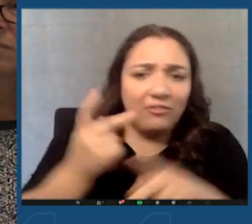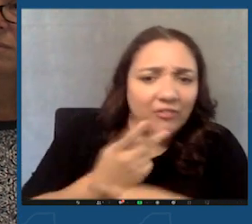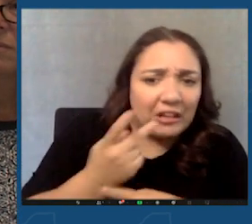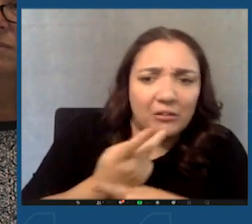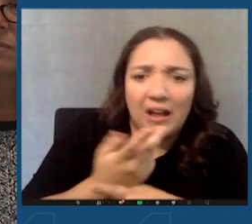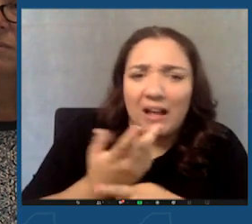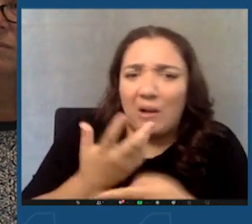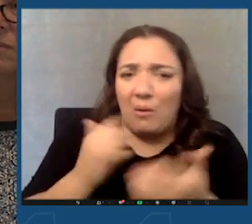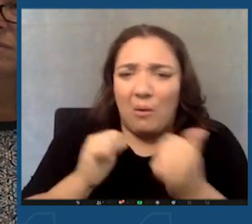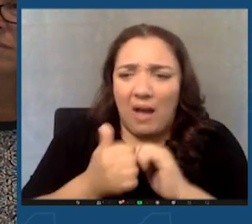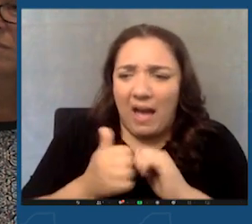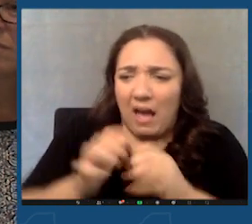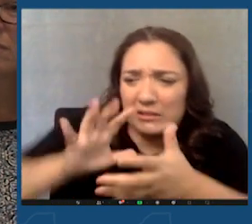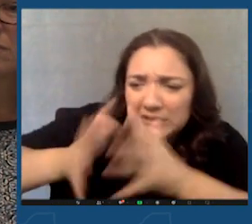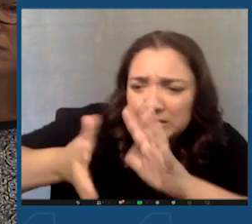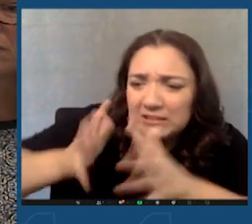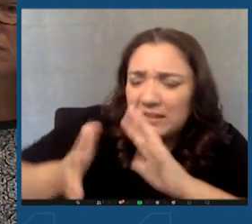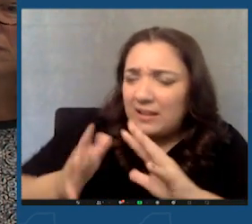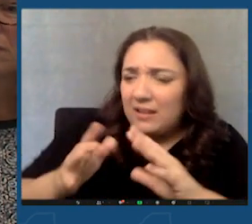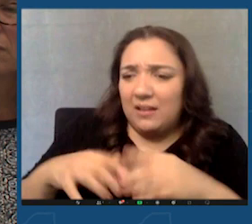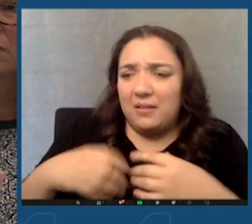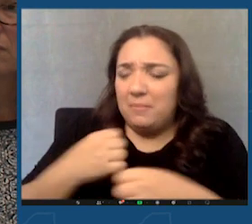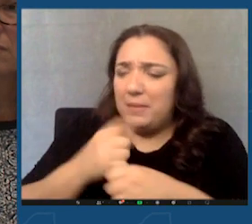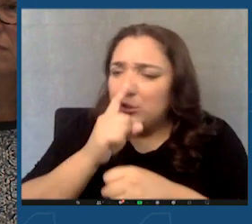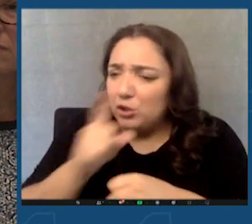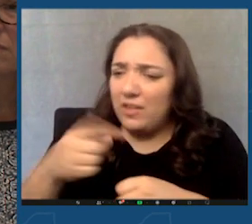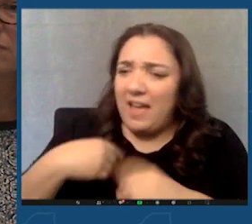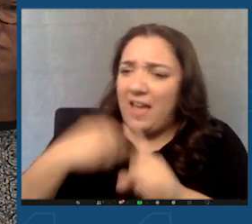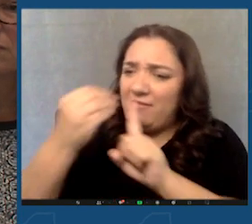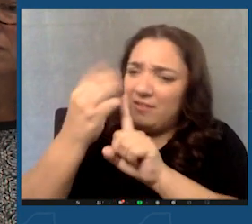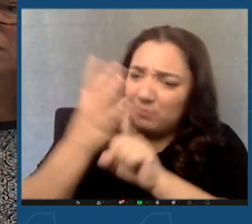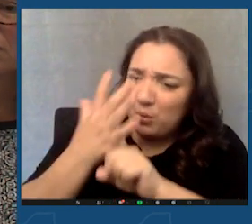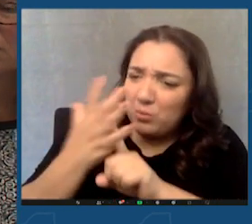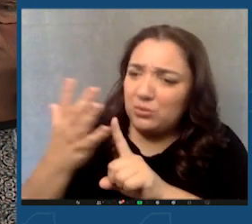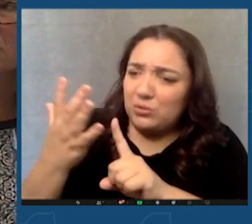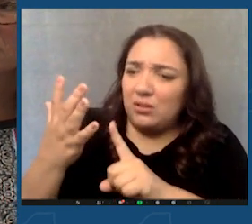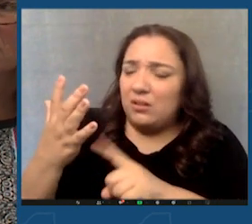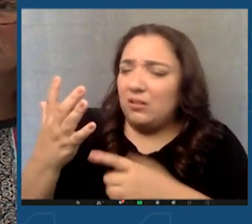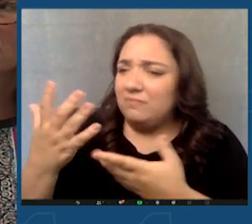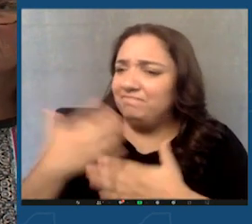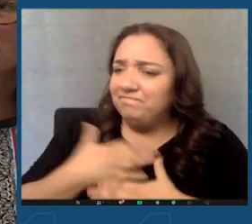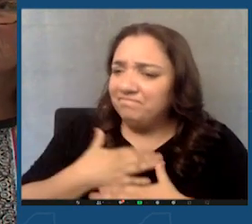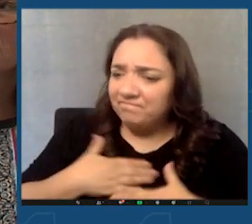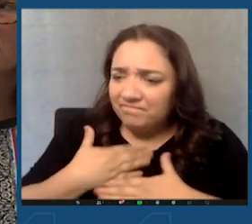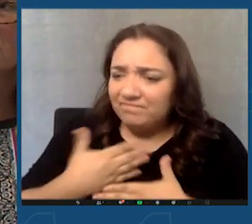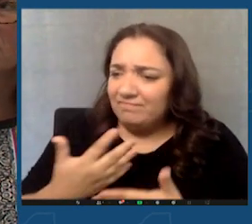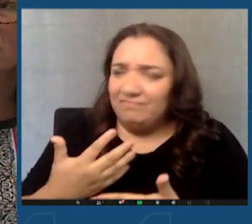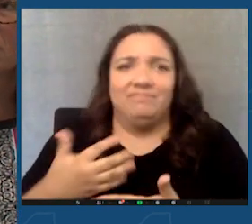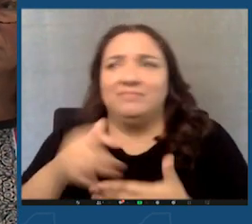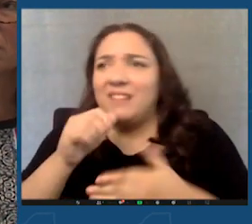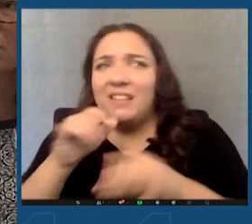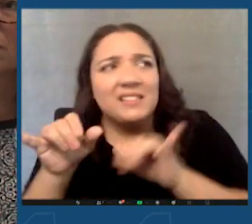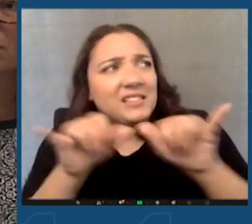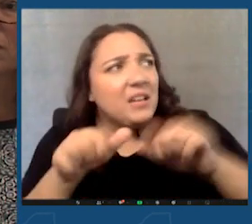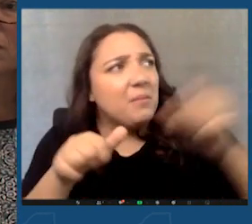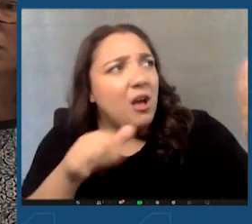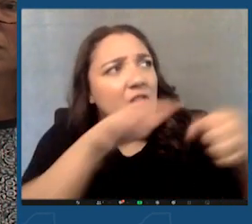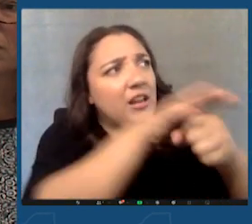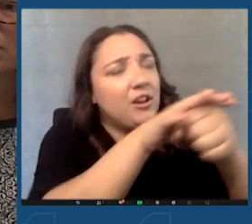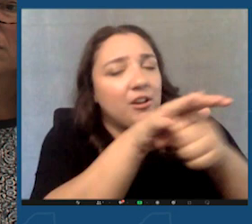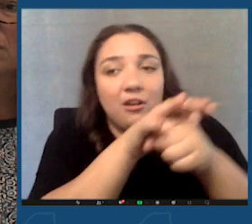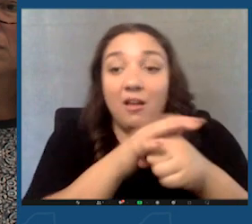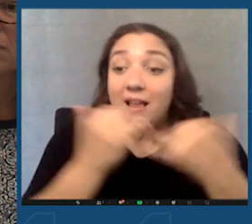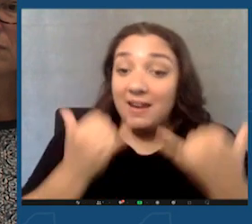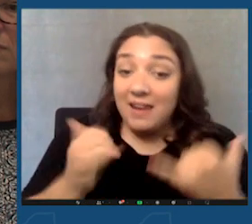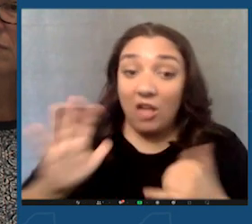and knowing that their children are not getting ahead compared to other districts where this is universal, those lives are forever changed in a positive way.